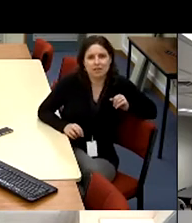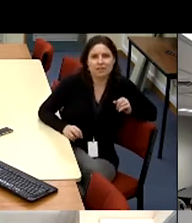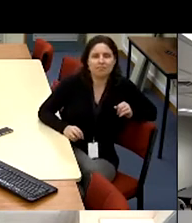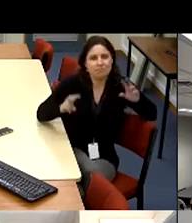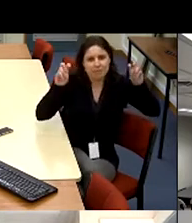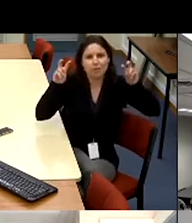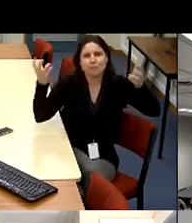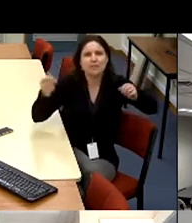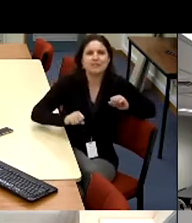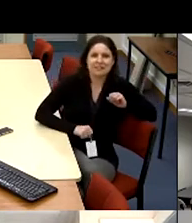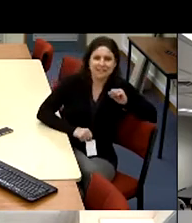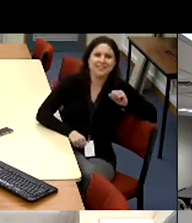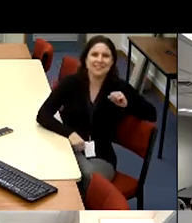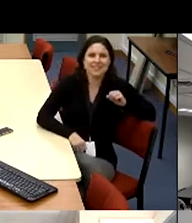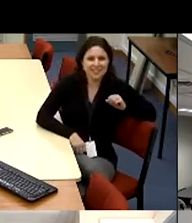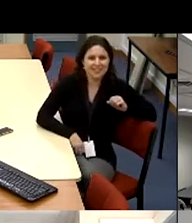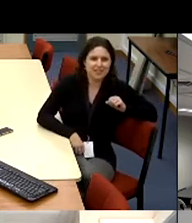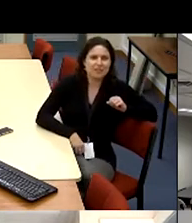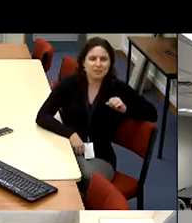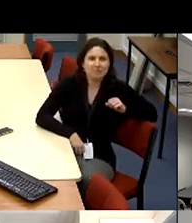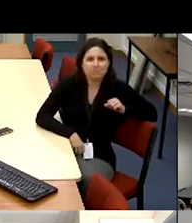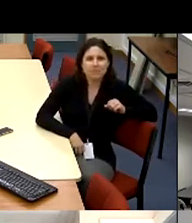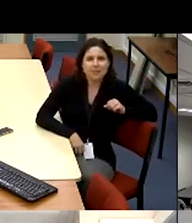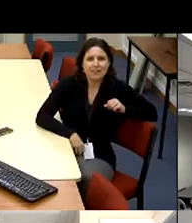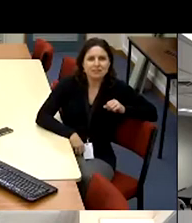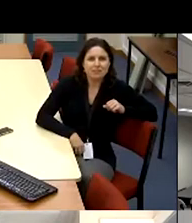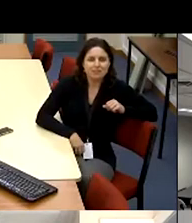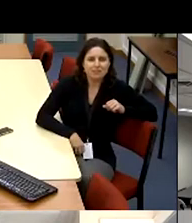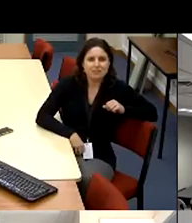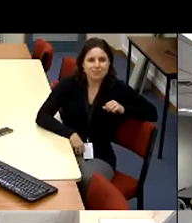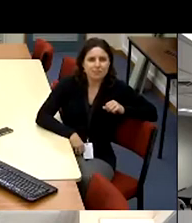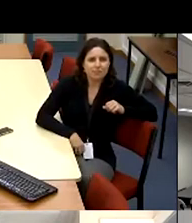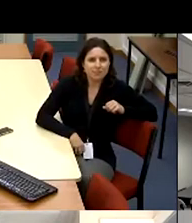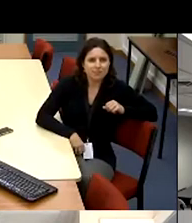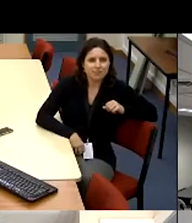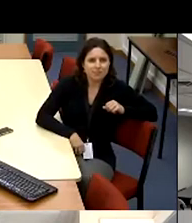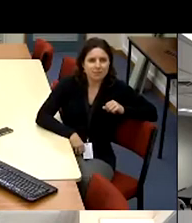crisis in those terms. Yeah, thanks, Natalie.